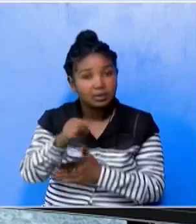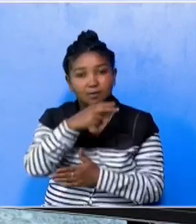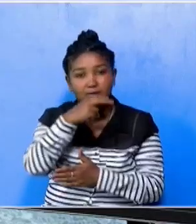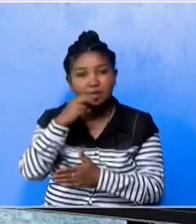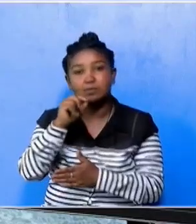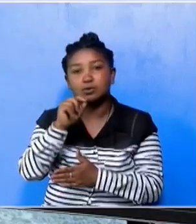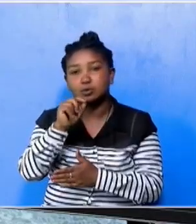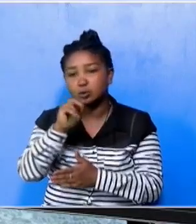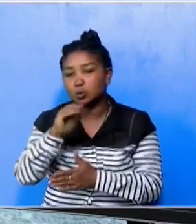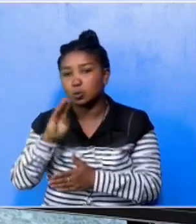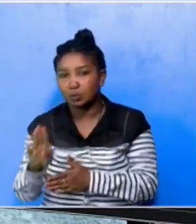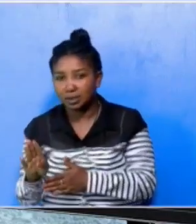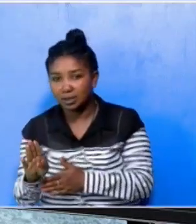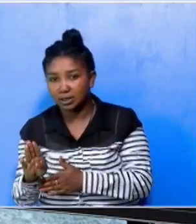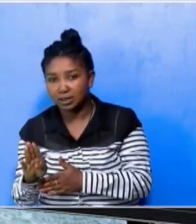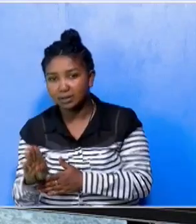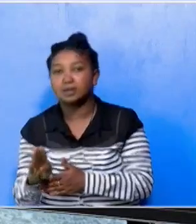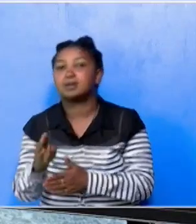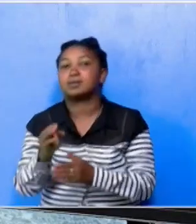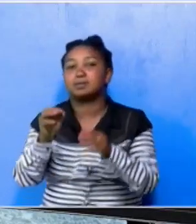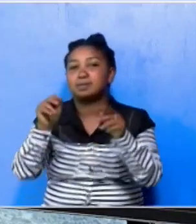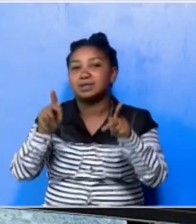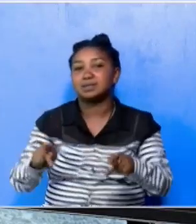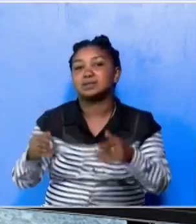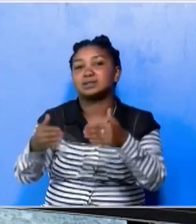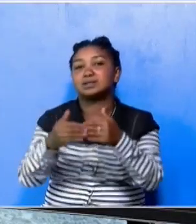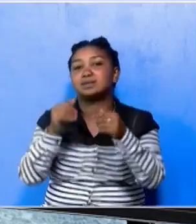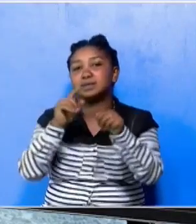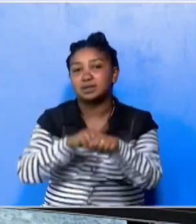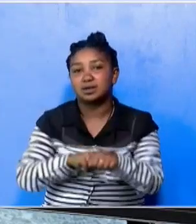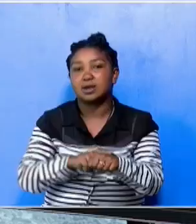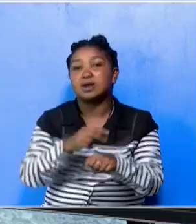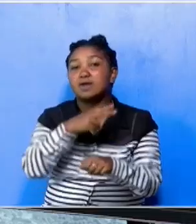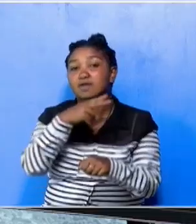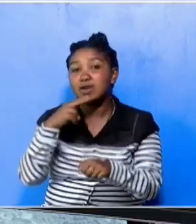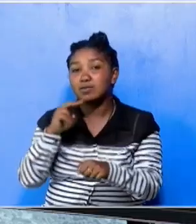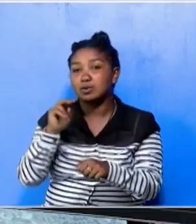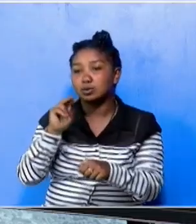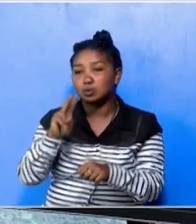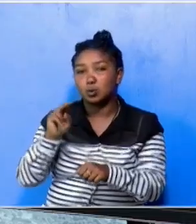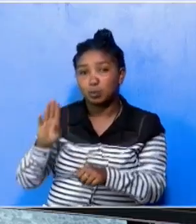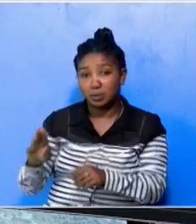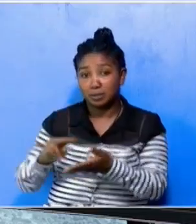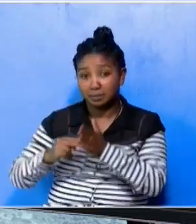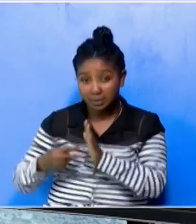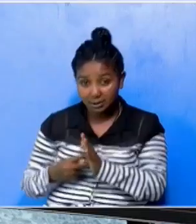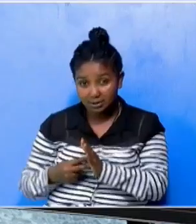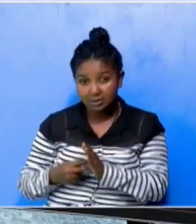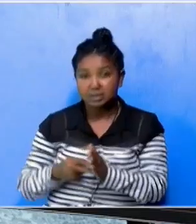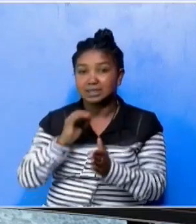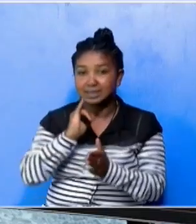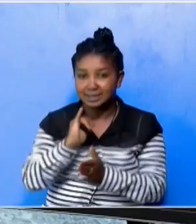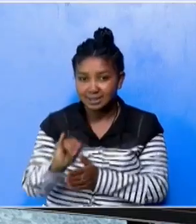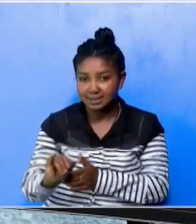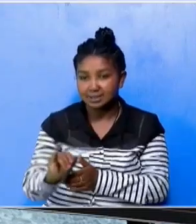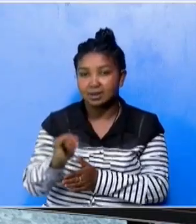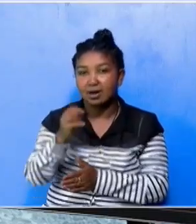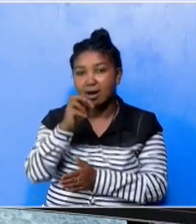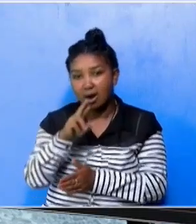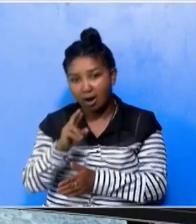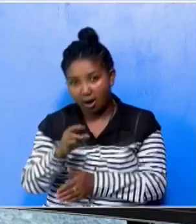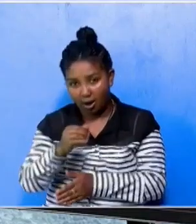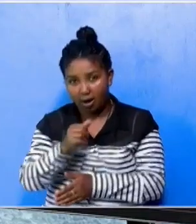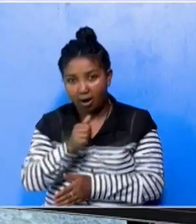to be in present simple tense. Verb to be in present simple tense means is,